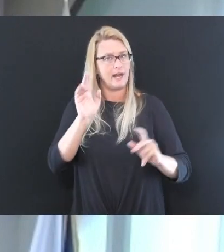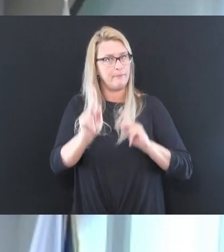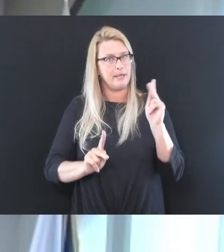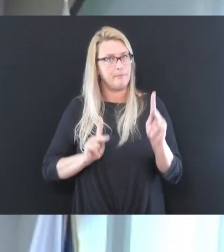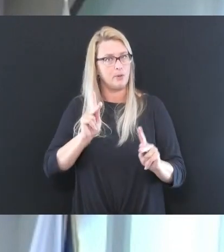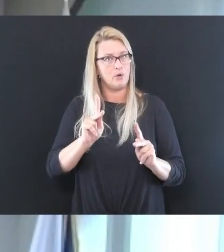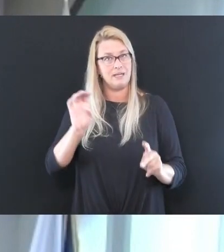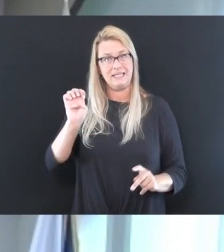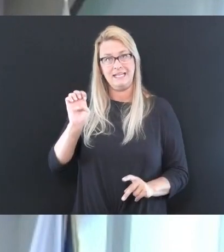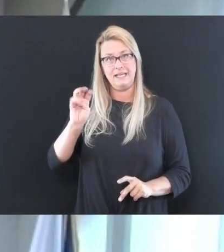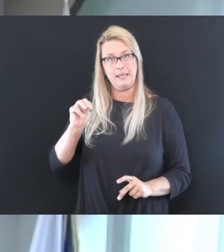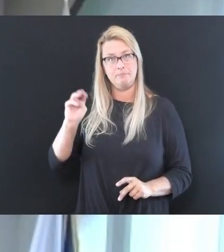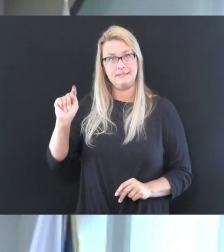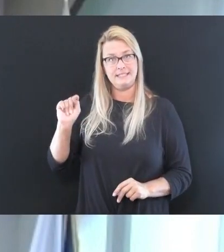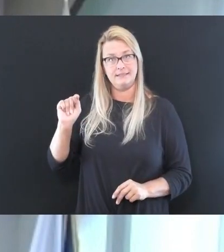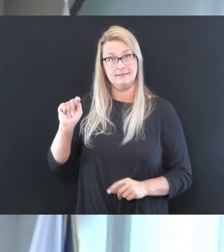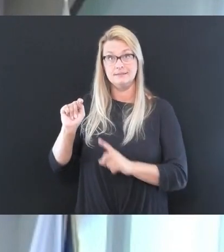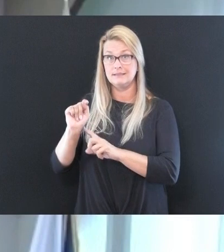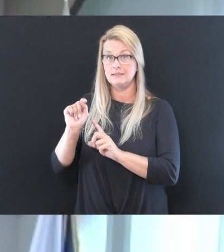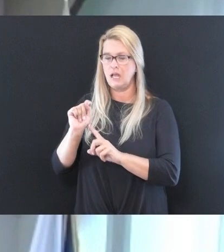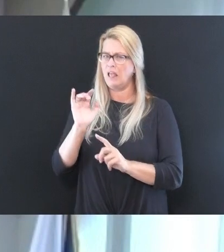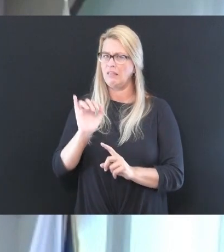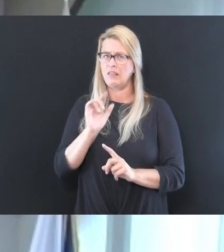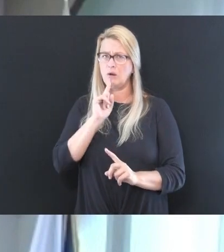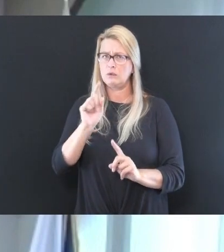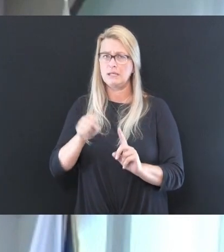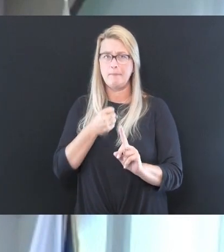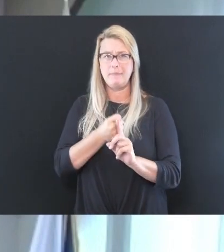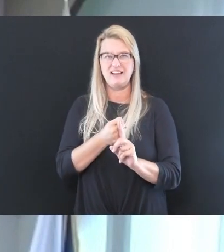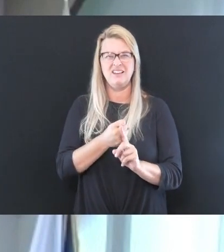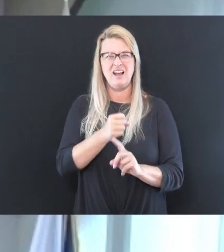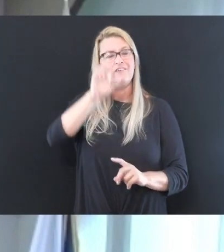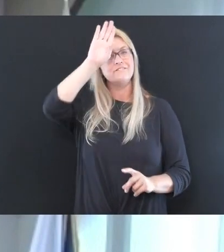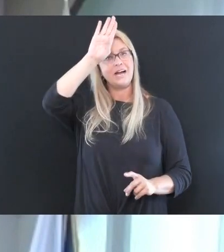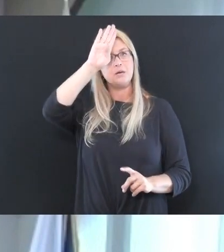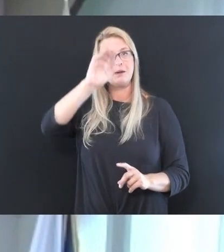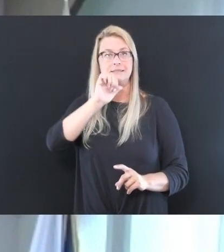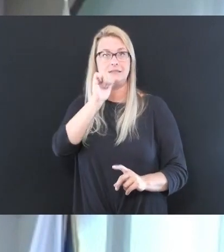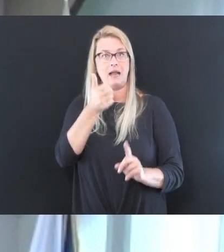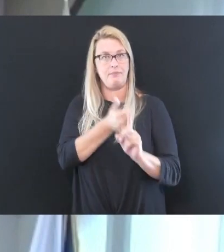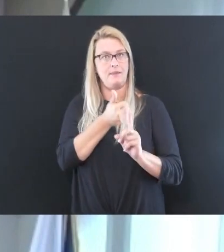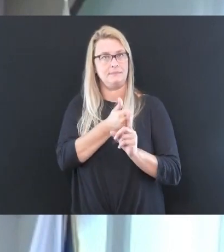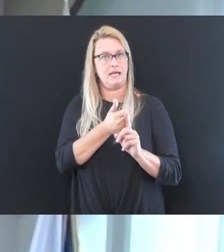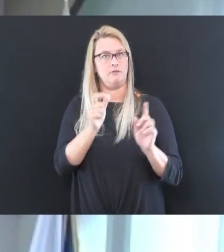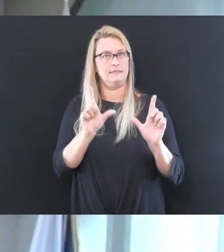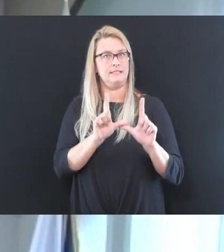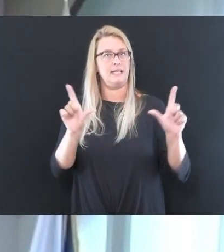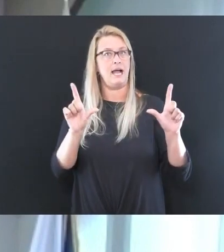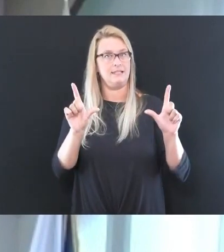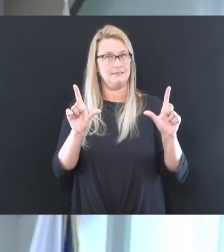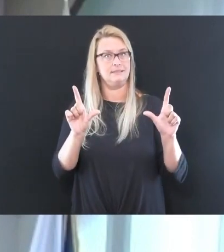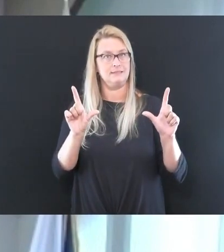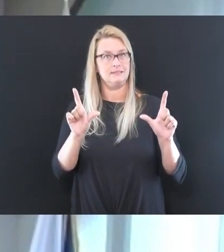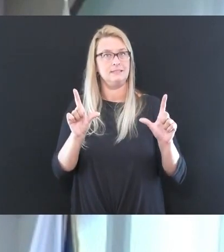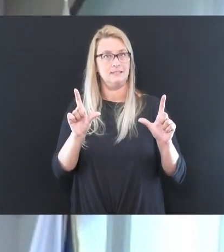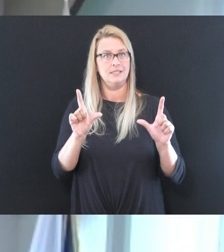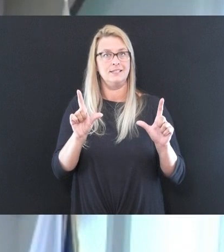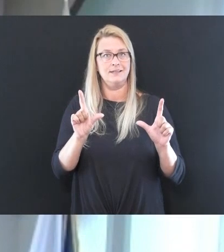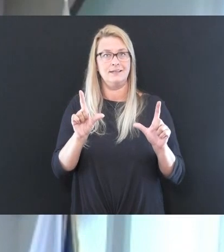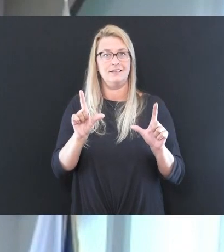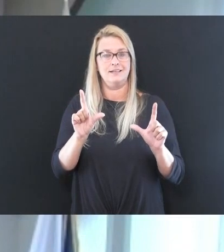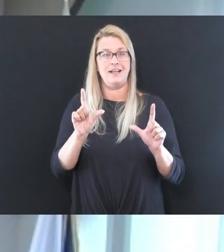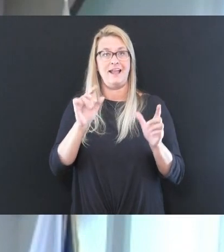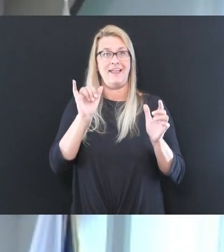are EMTs. It's the fact that the fire departments were not licensed themselves under the applicable statute